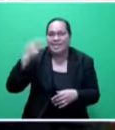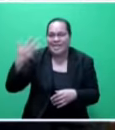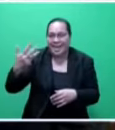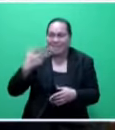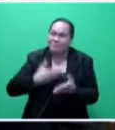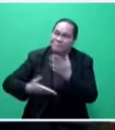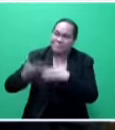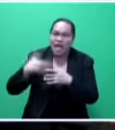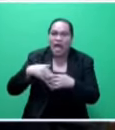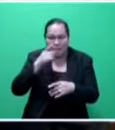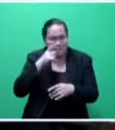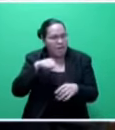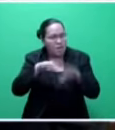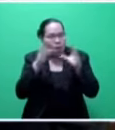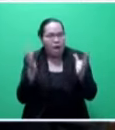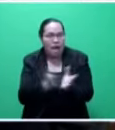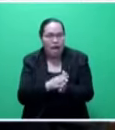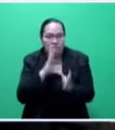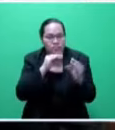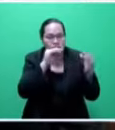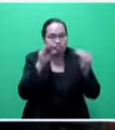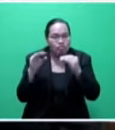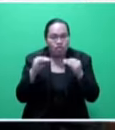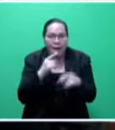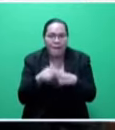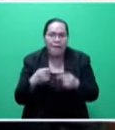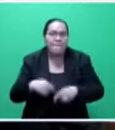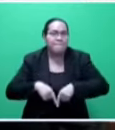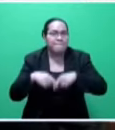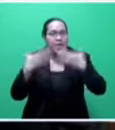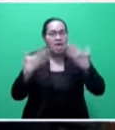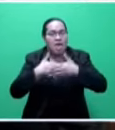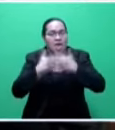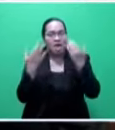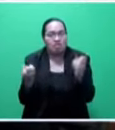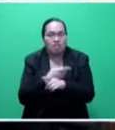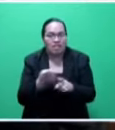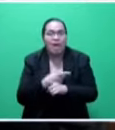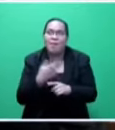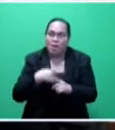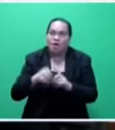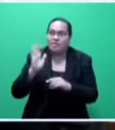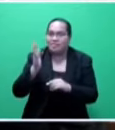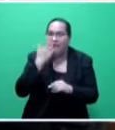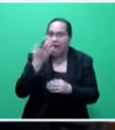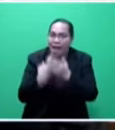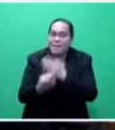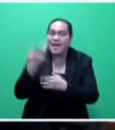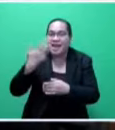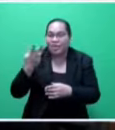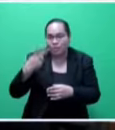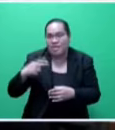are people around the world talking about the major changes that happened in the world as a result of 1929 and the depression that